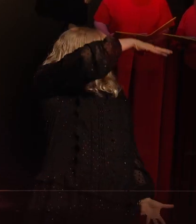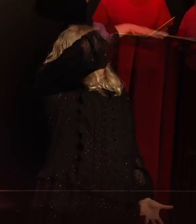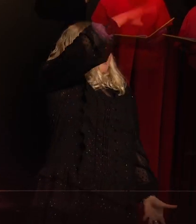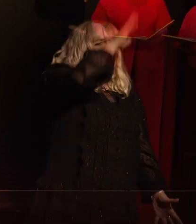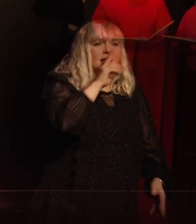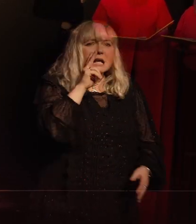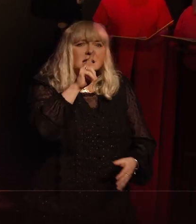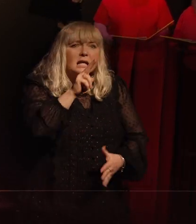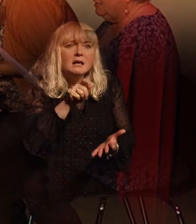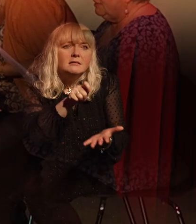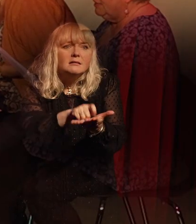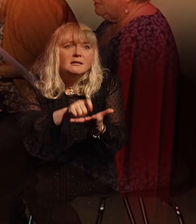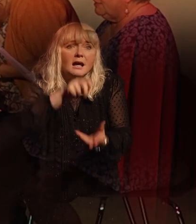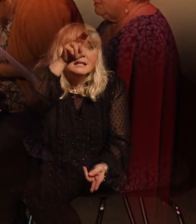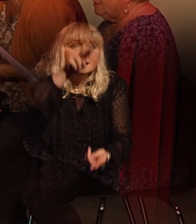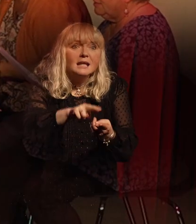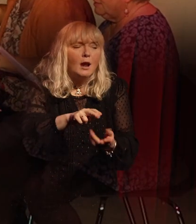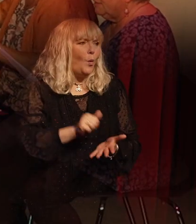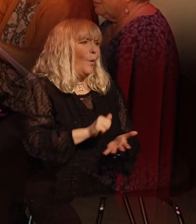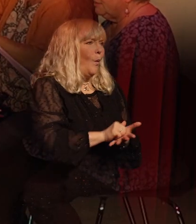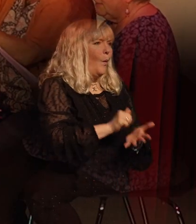time for shopping again.